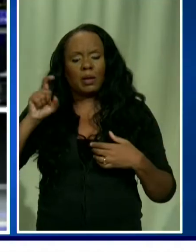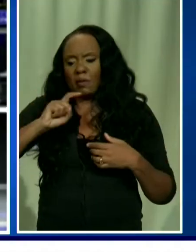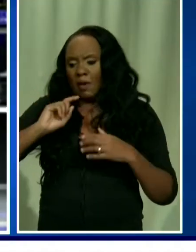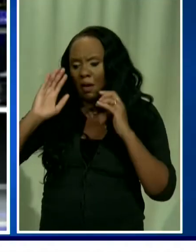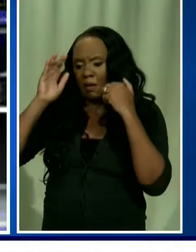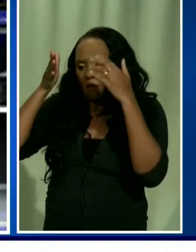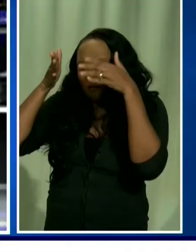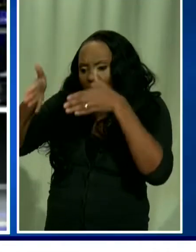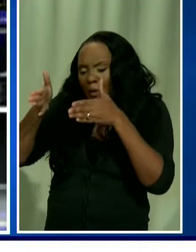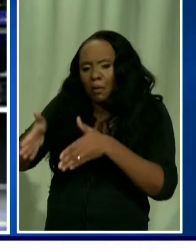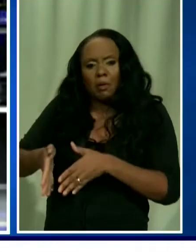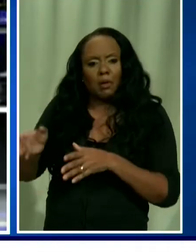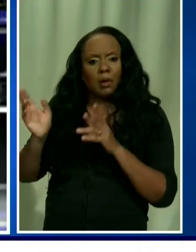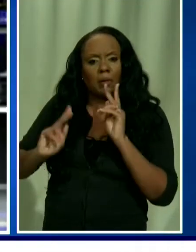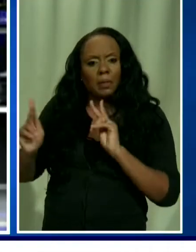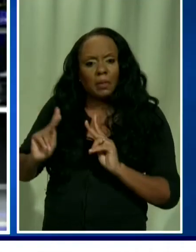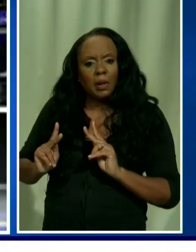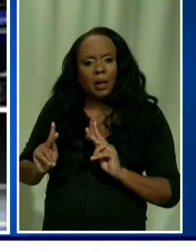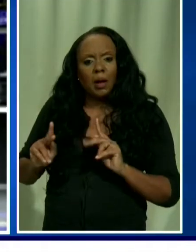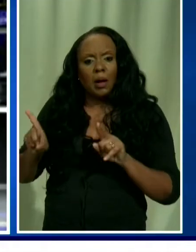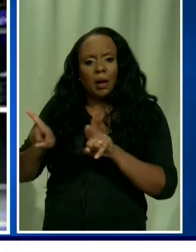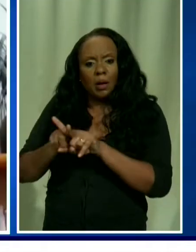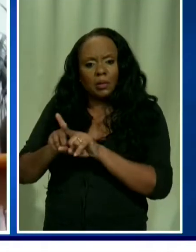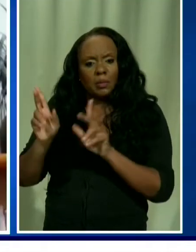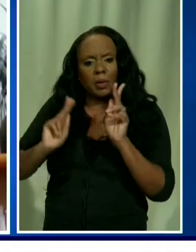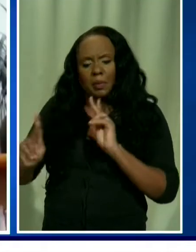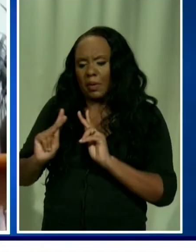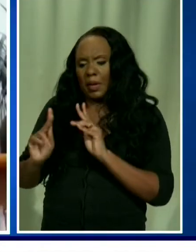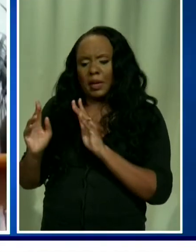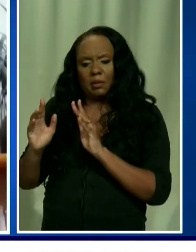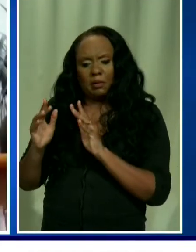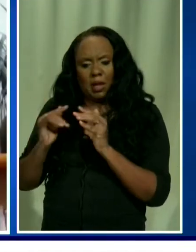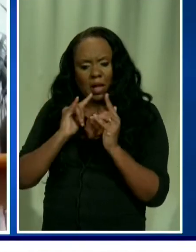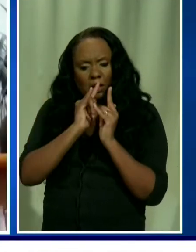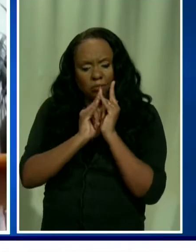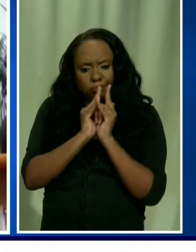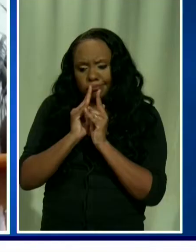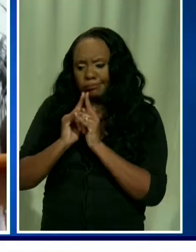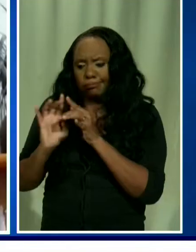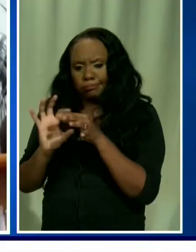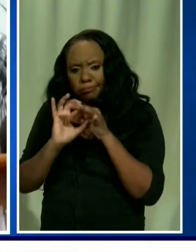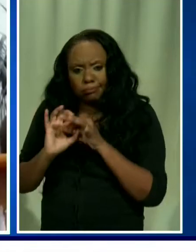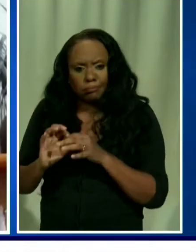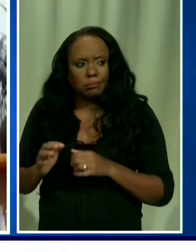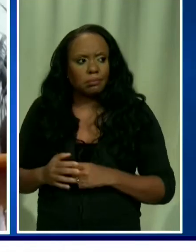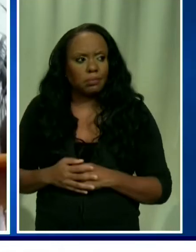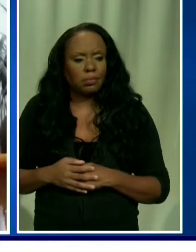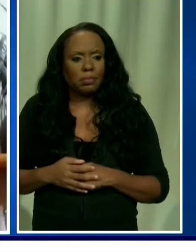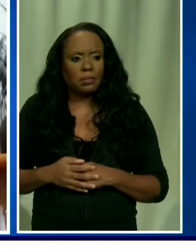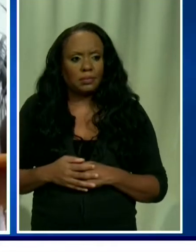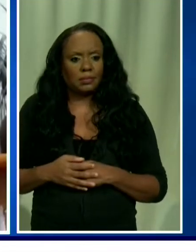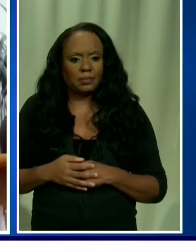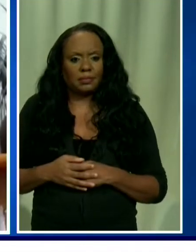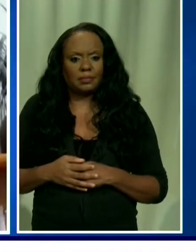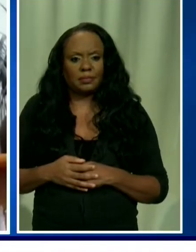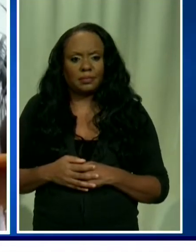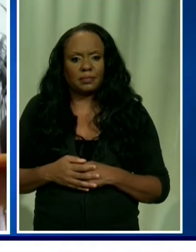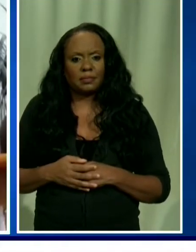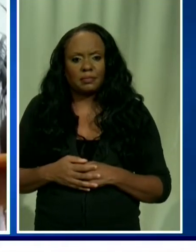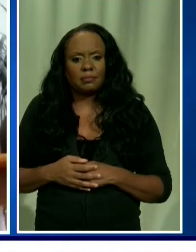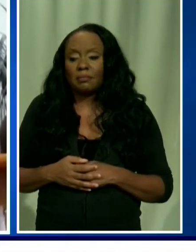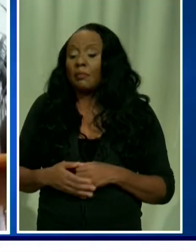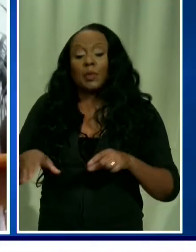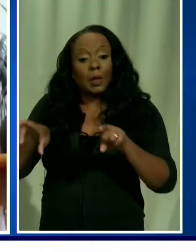prevention within the context of intimate relationships. And then rests on the shoulder of the other person in the relationship